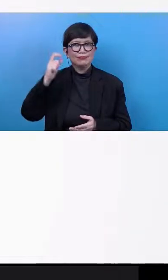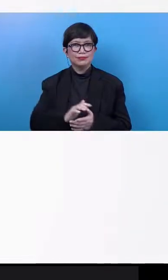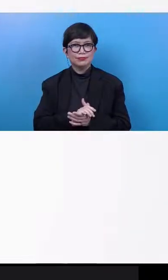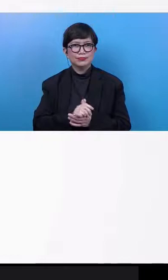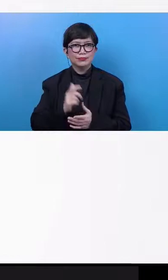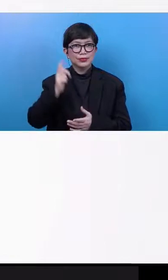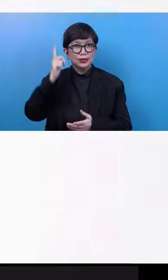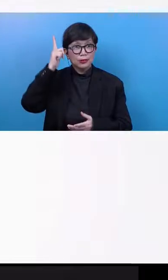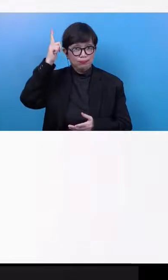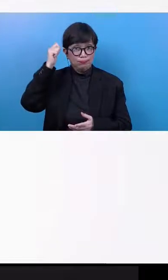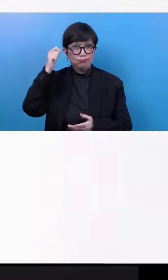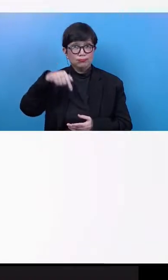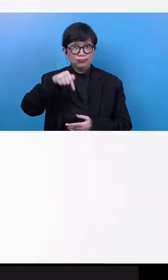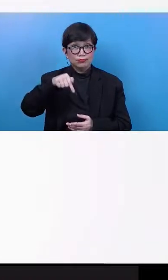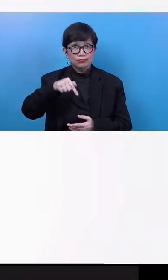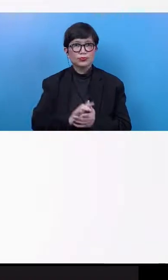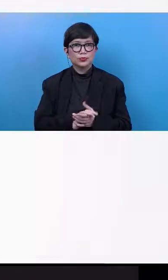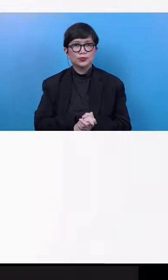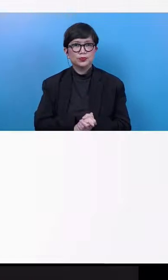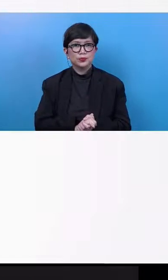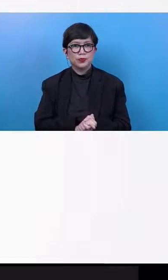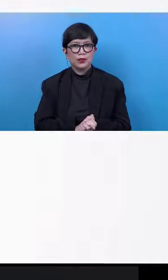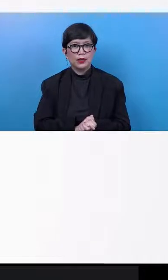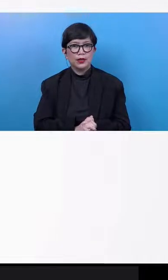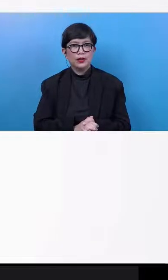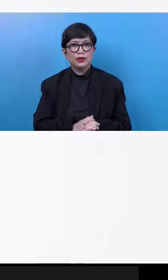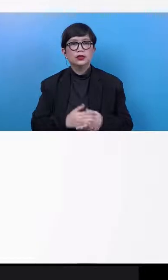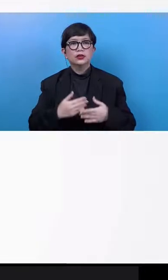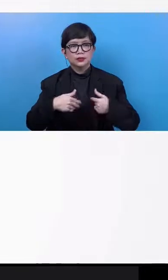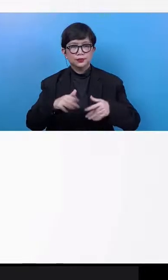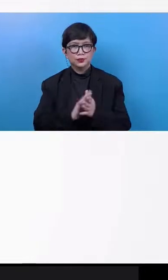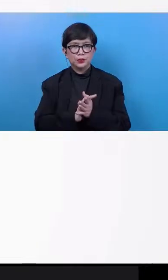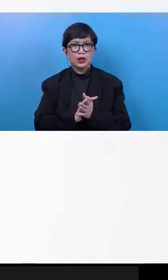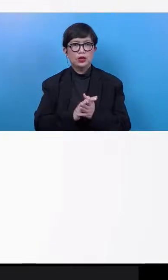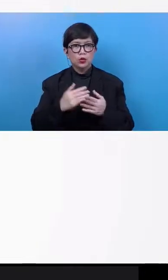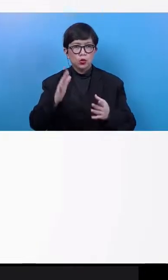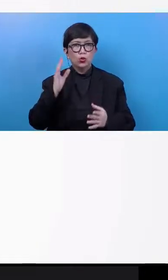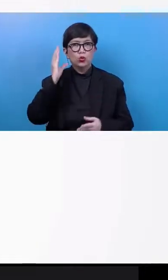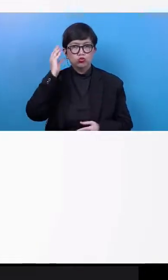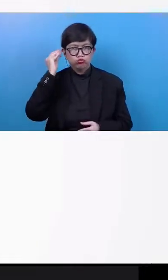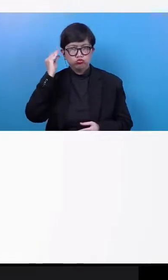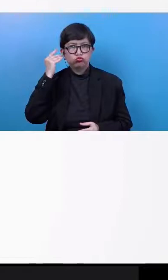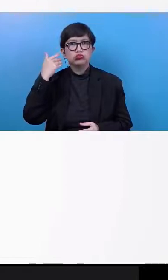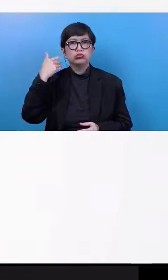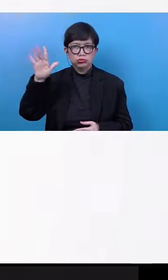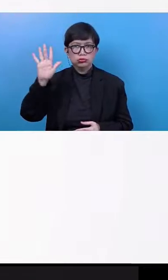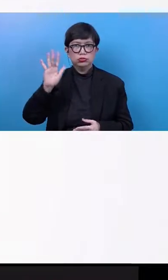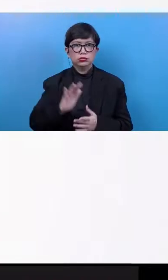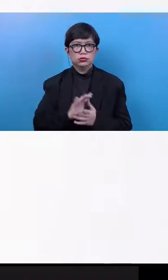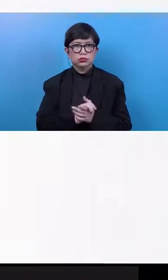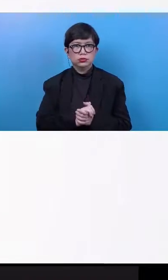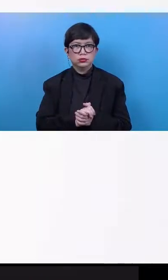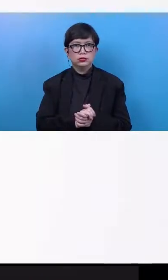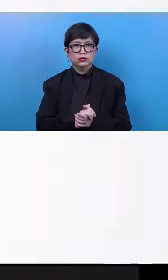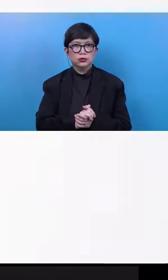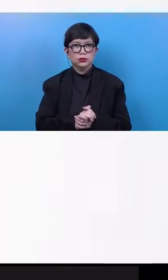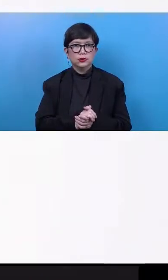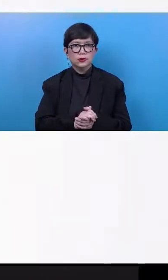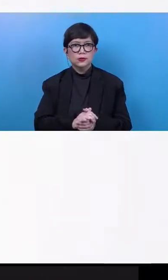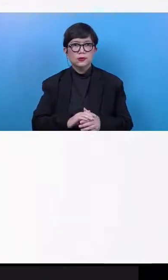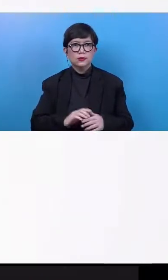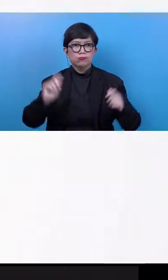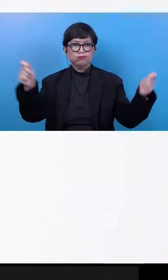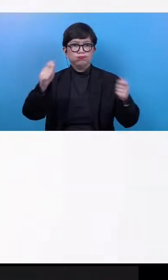In this particular session, we've heard a little bit about in the opening ceremony as well as in the opening plenary, a little bit